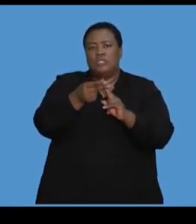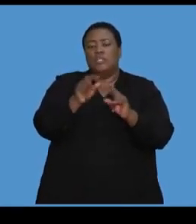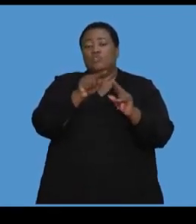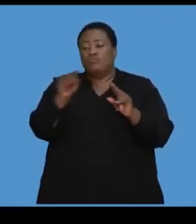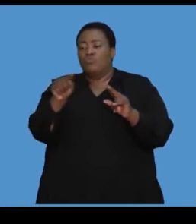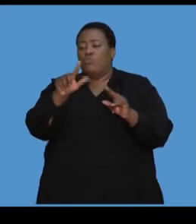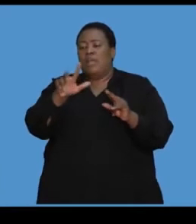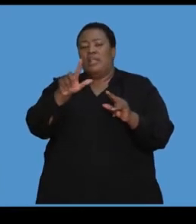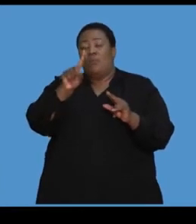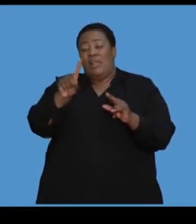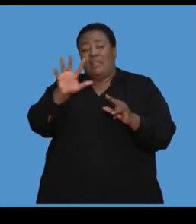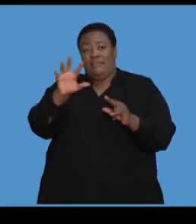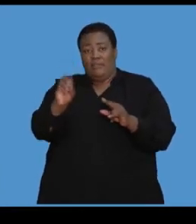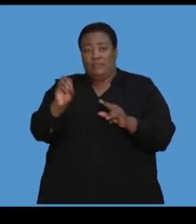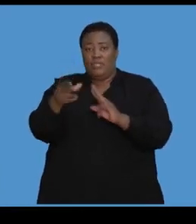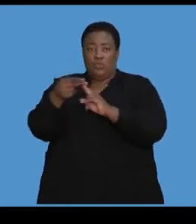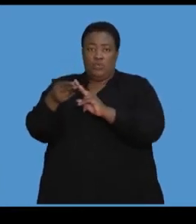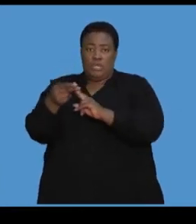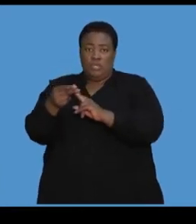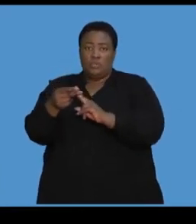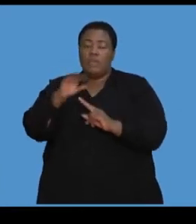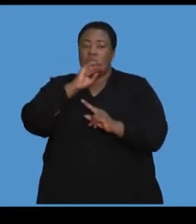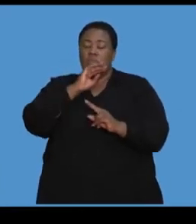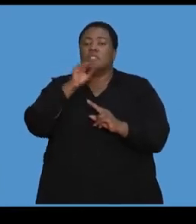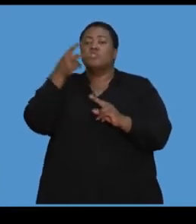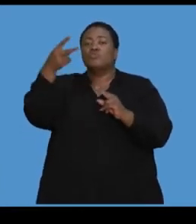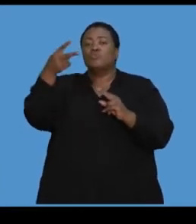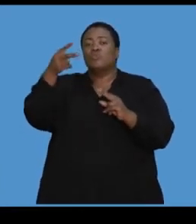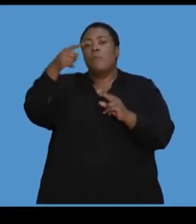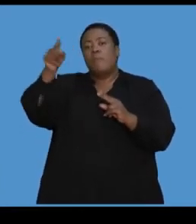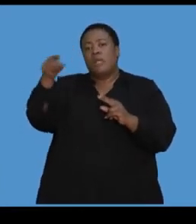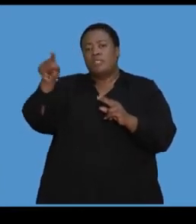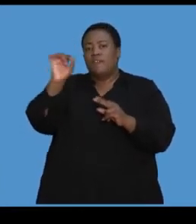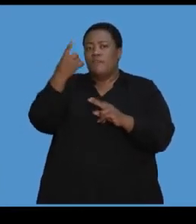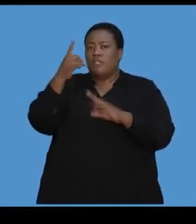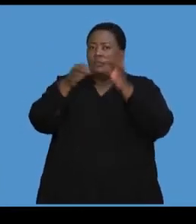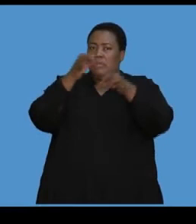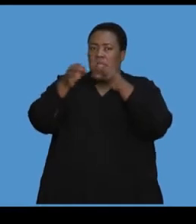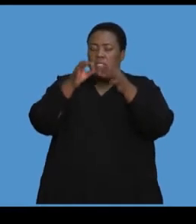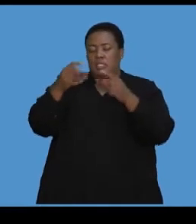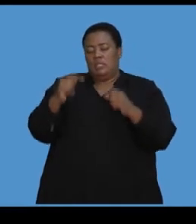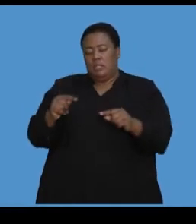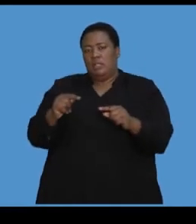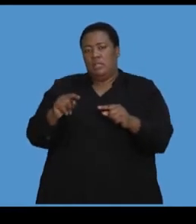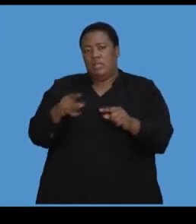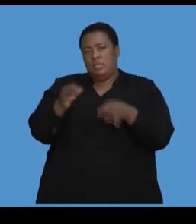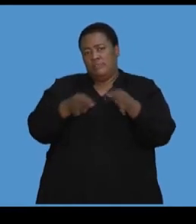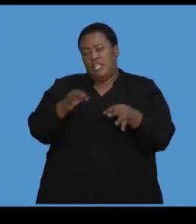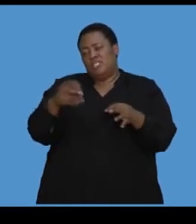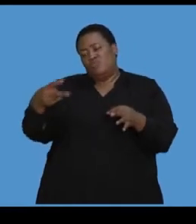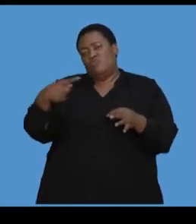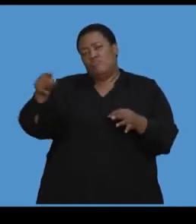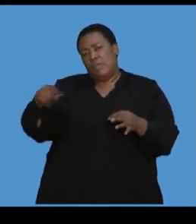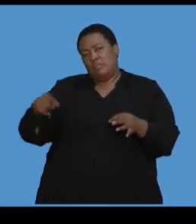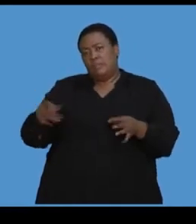to about 150 units there. So you are getting 2 marks for the first explanation, another